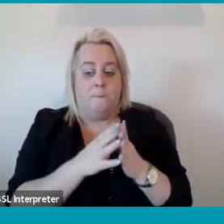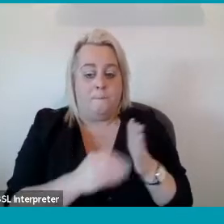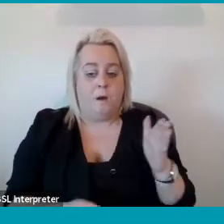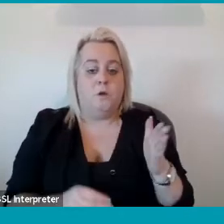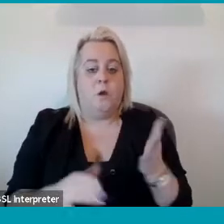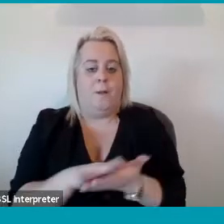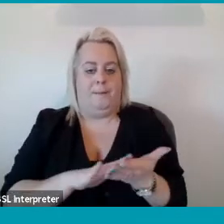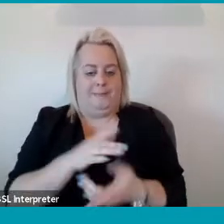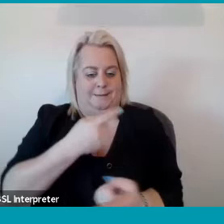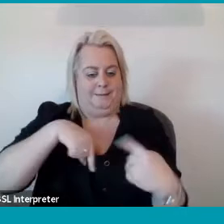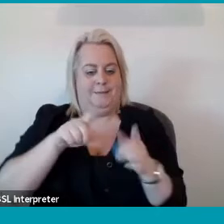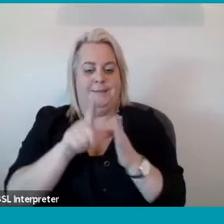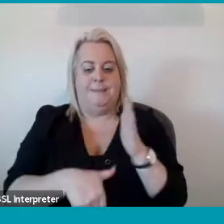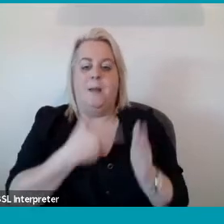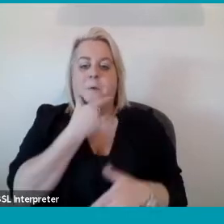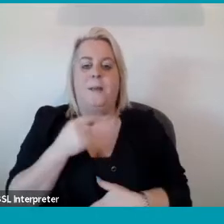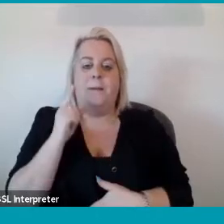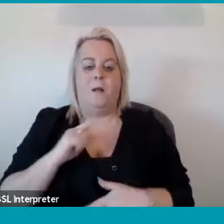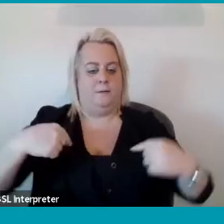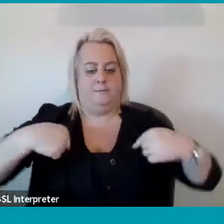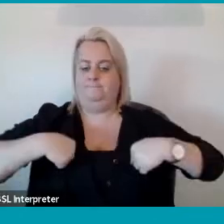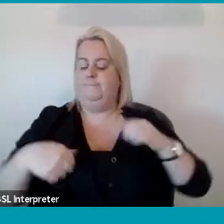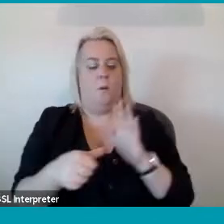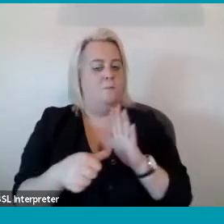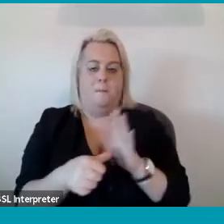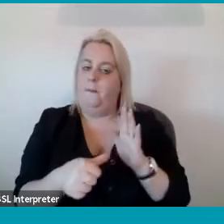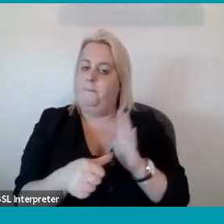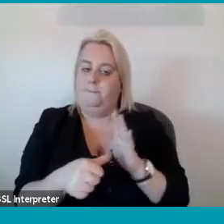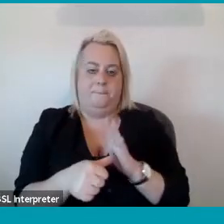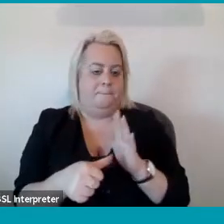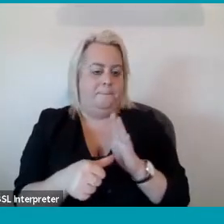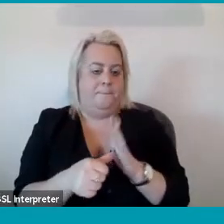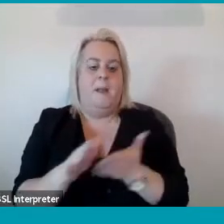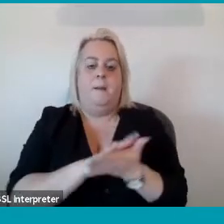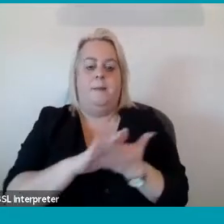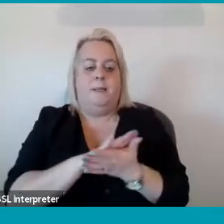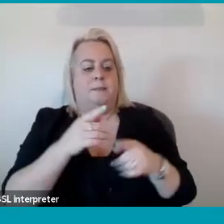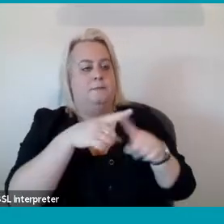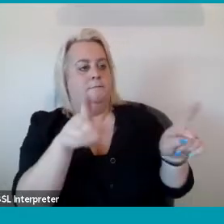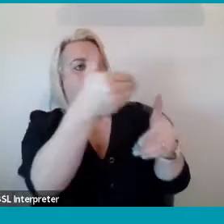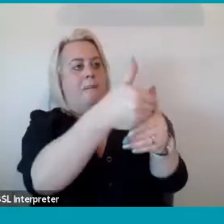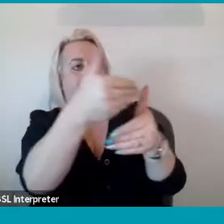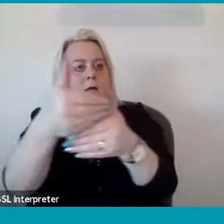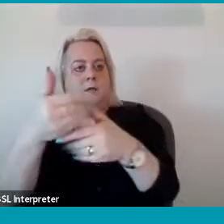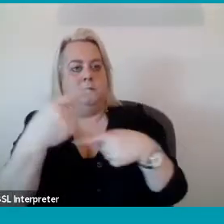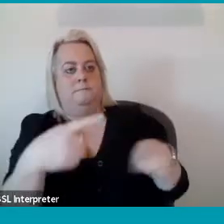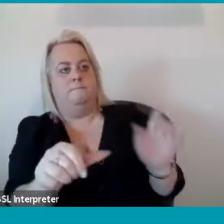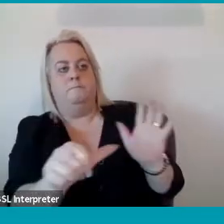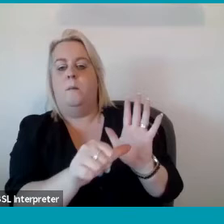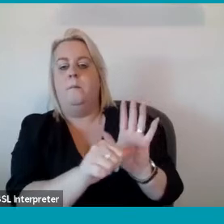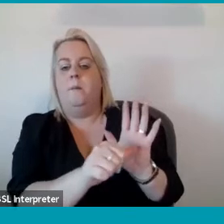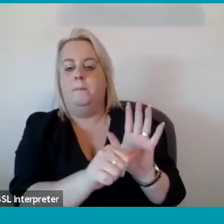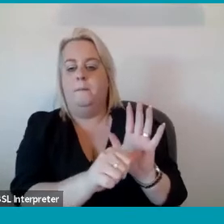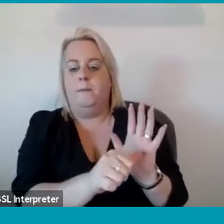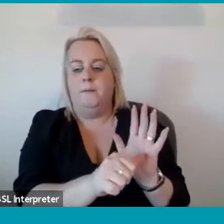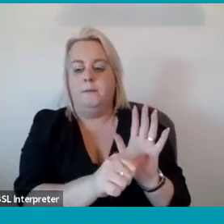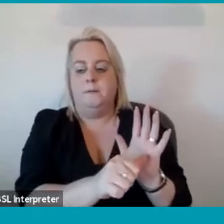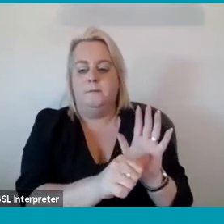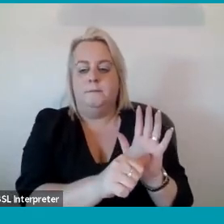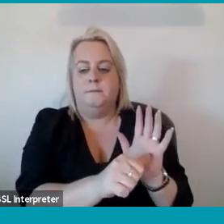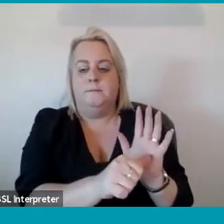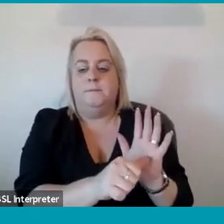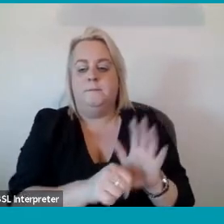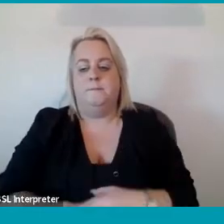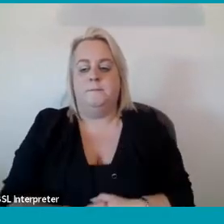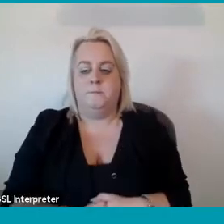been treated as though we were the problem, for as long as we've been disabled. And